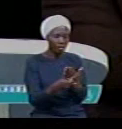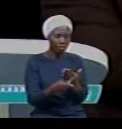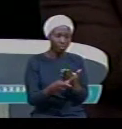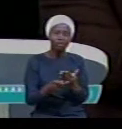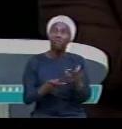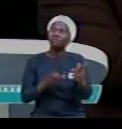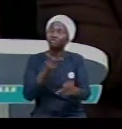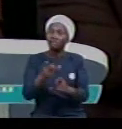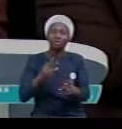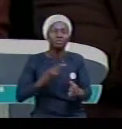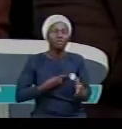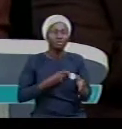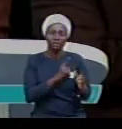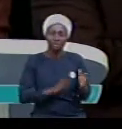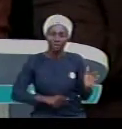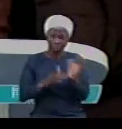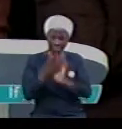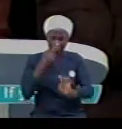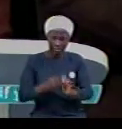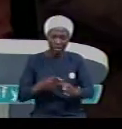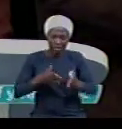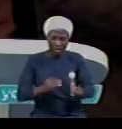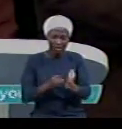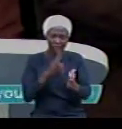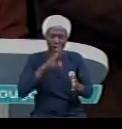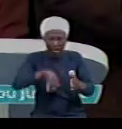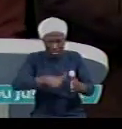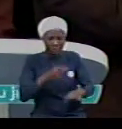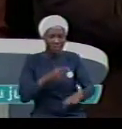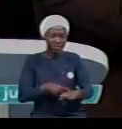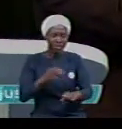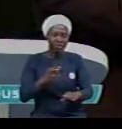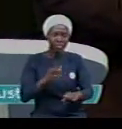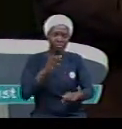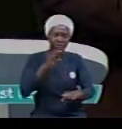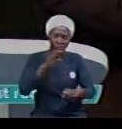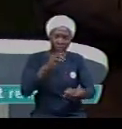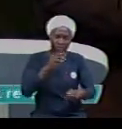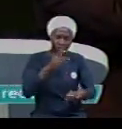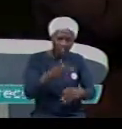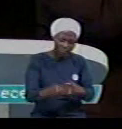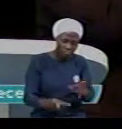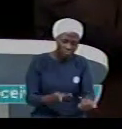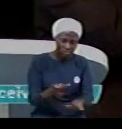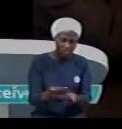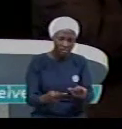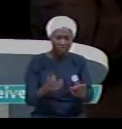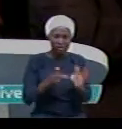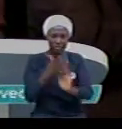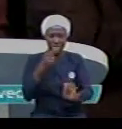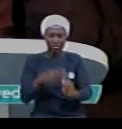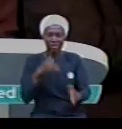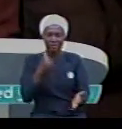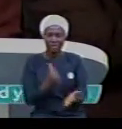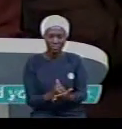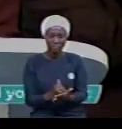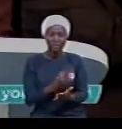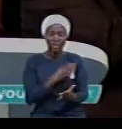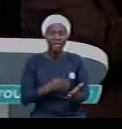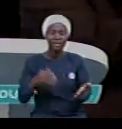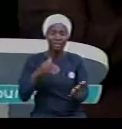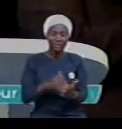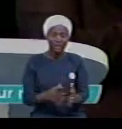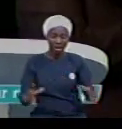Lord. Let it be another time of visitation, Lord, in Jesus' name. And when we shall be coming for the grand finale tomorrow night,